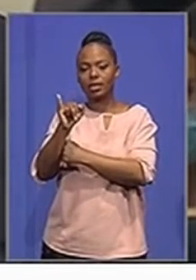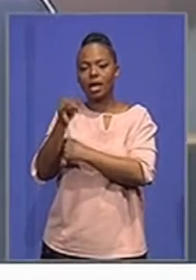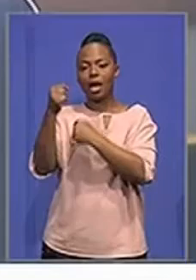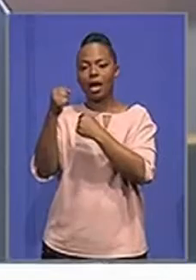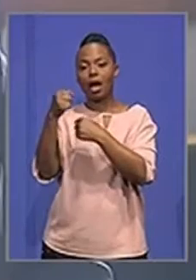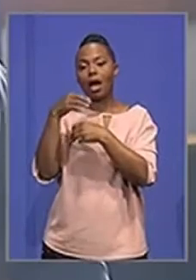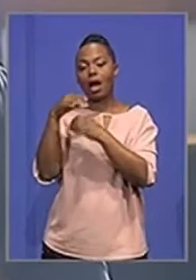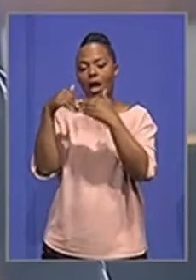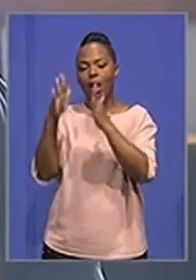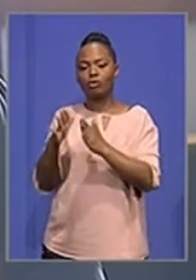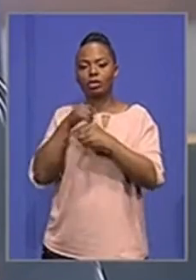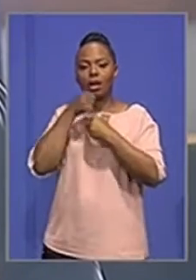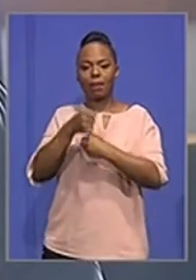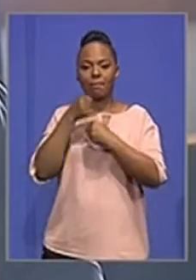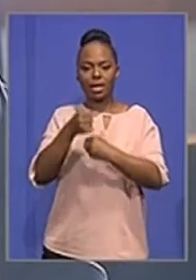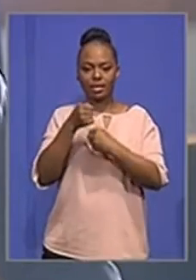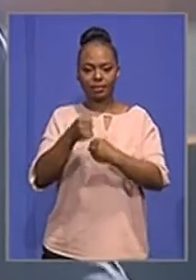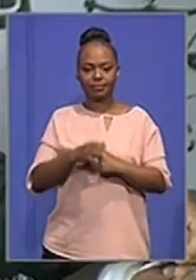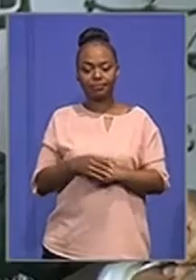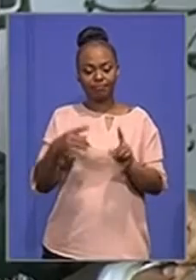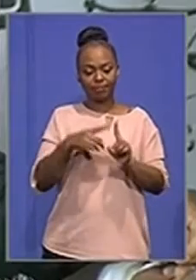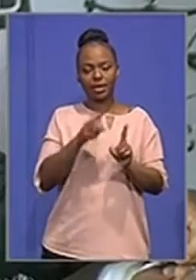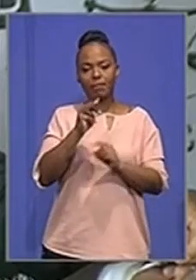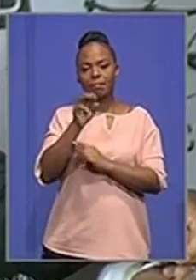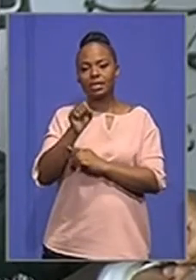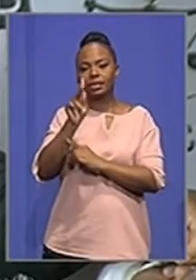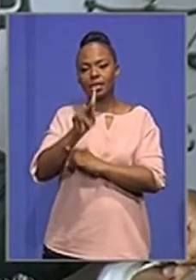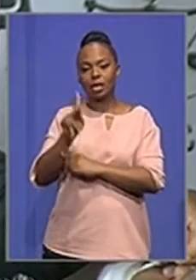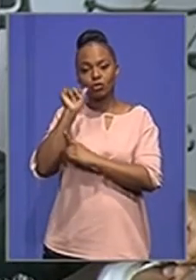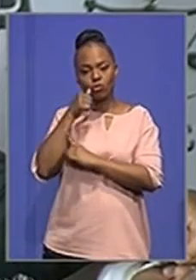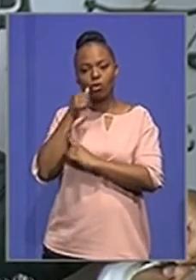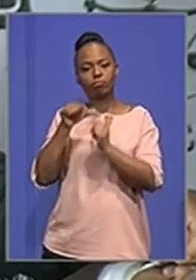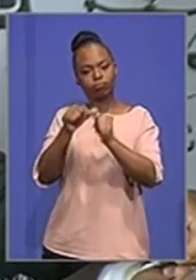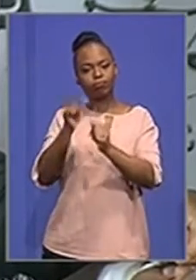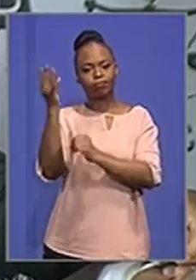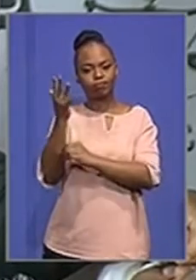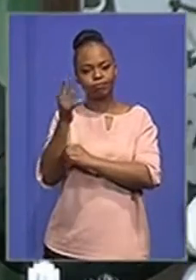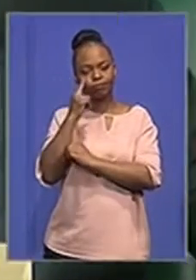campaign. Miss K o tla tswela pele ho fana ka bopaki hape hosane.